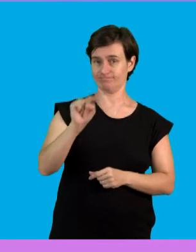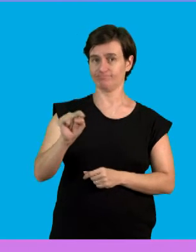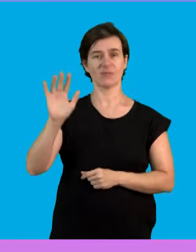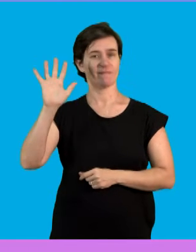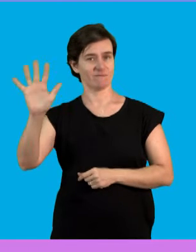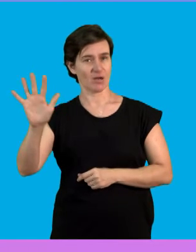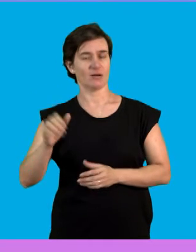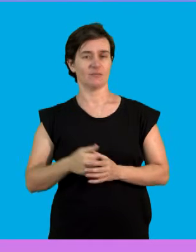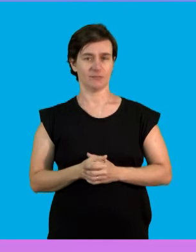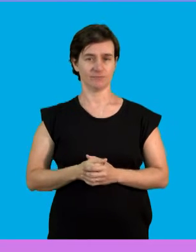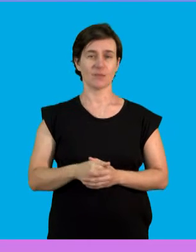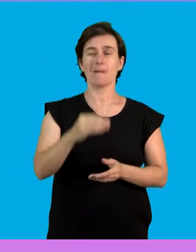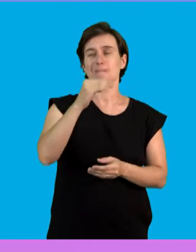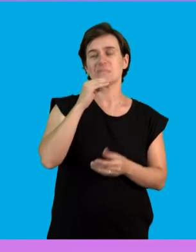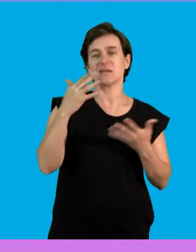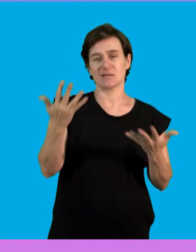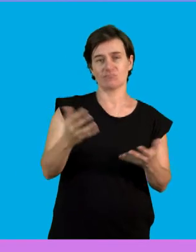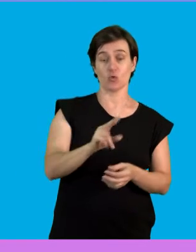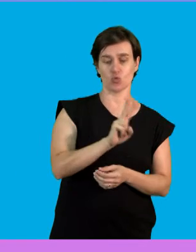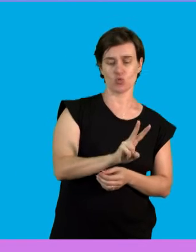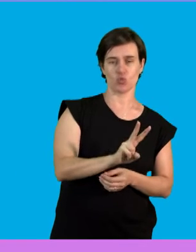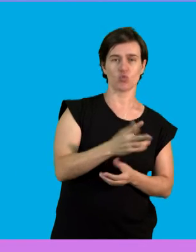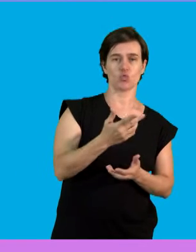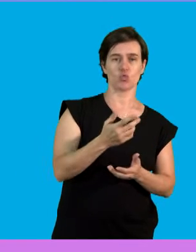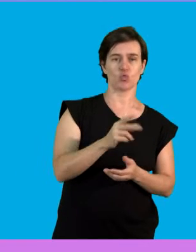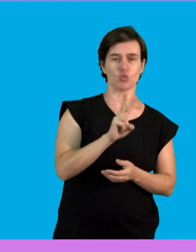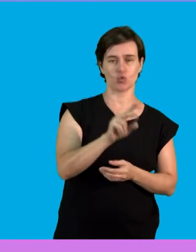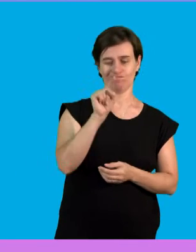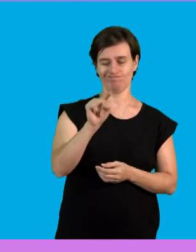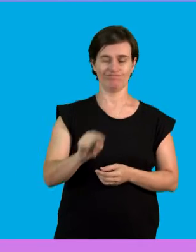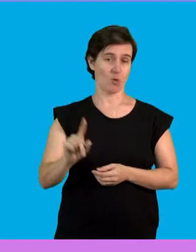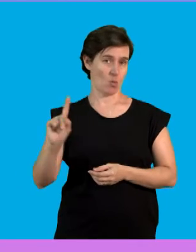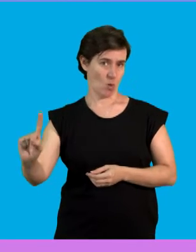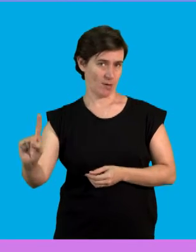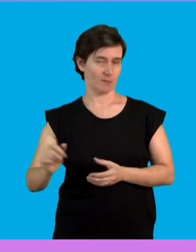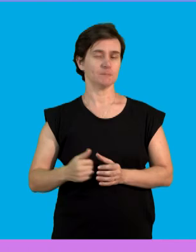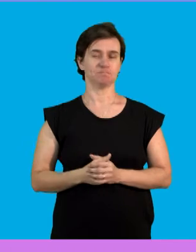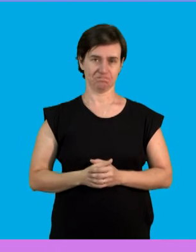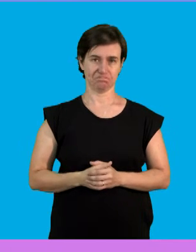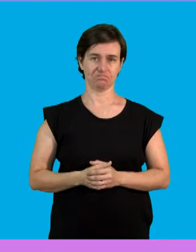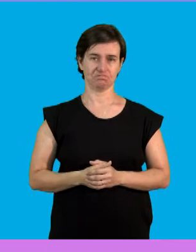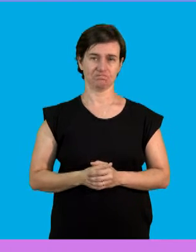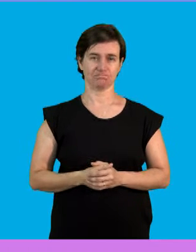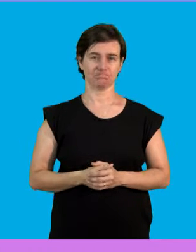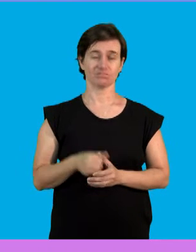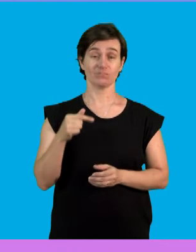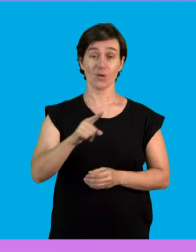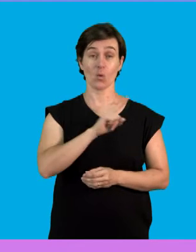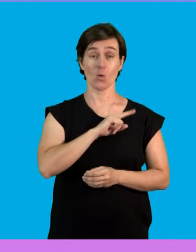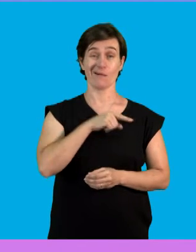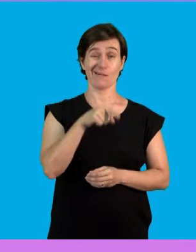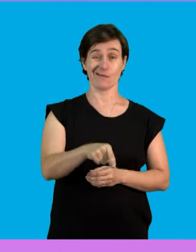to 5, which is 2 is to 1, and that is why